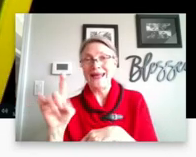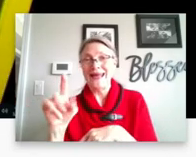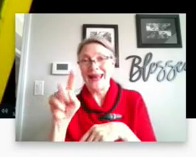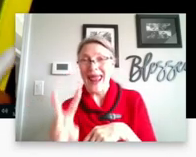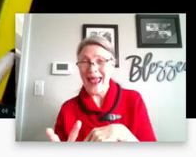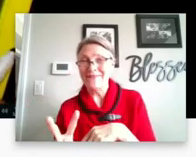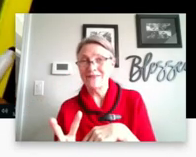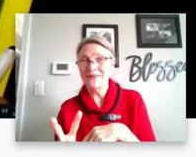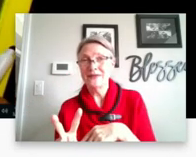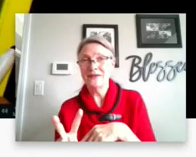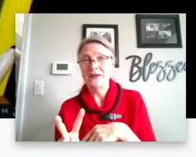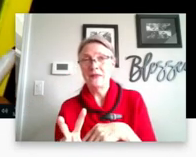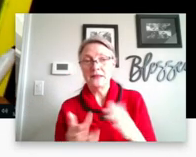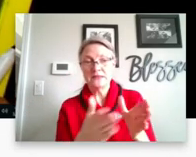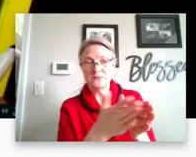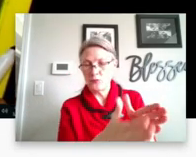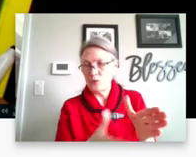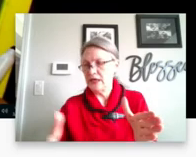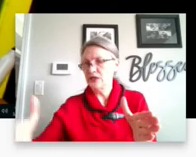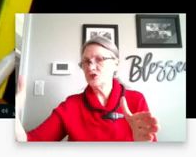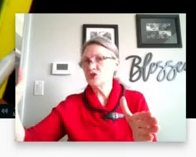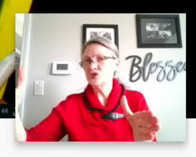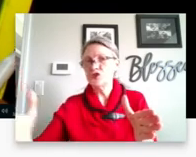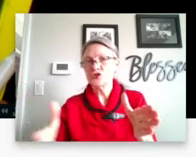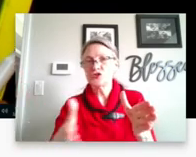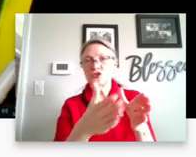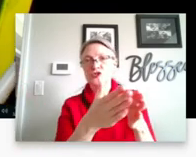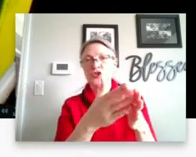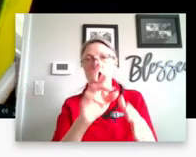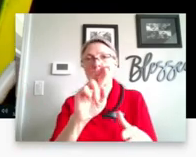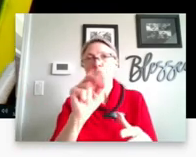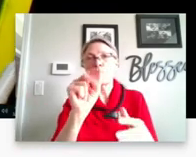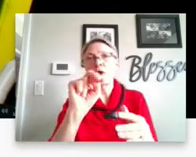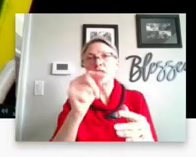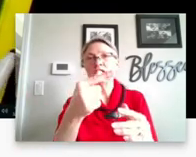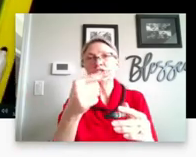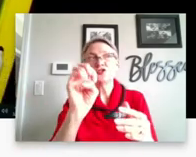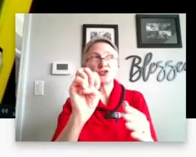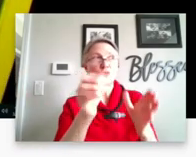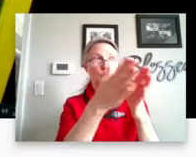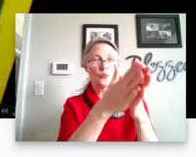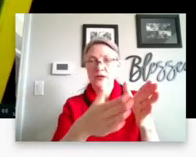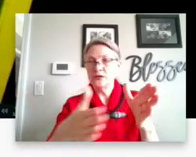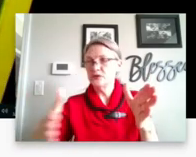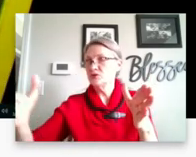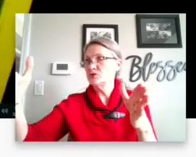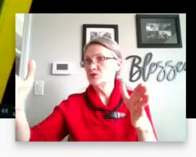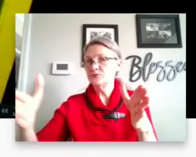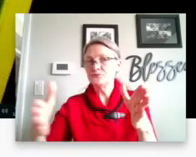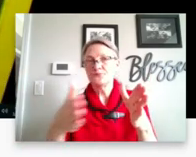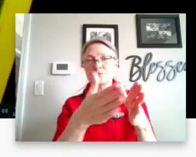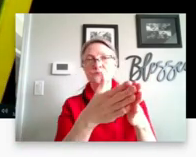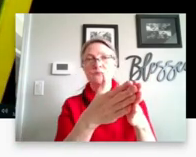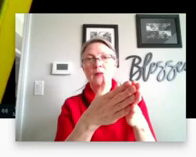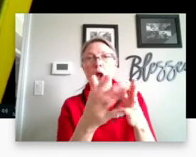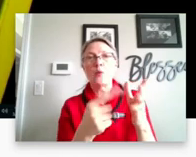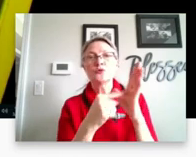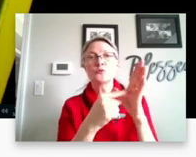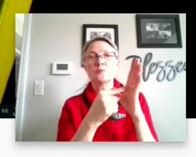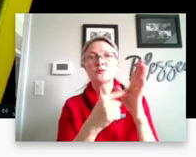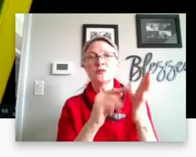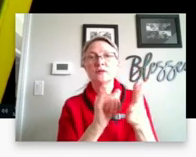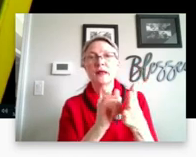8.5, right? That's the range of my data, from 0 inches all the way to 8.5 inches. So on my line plot here, I want to represent that, and I want